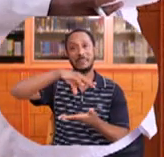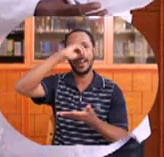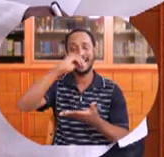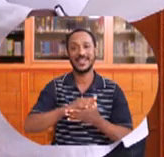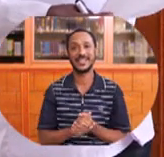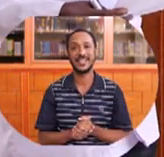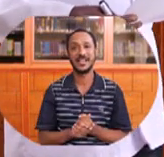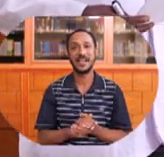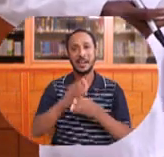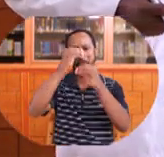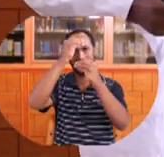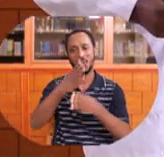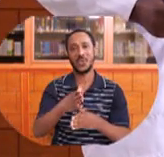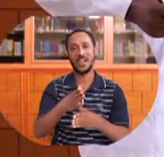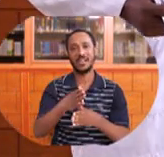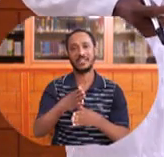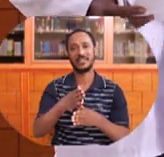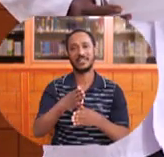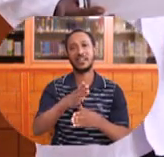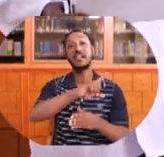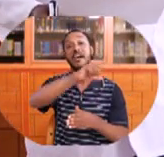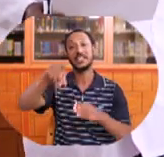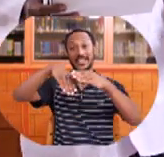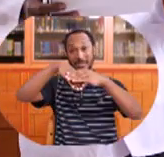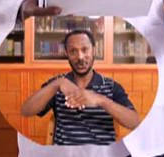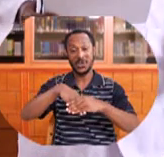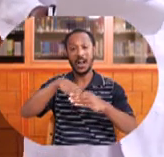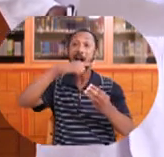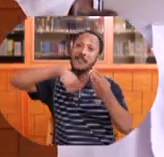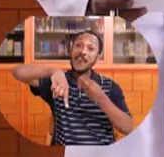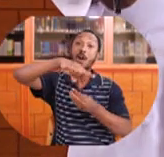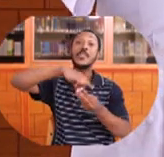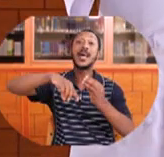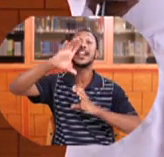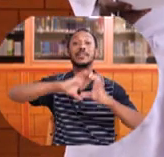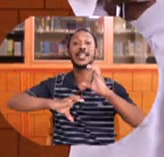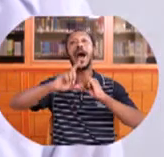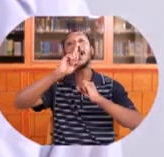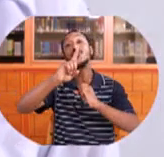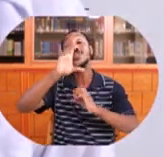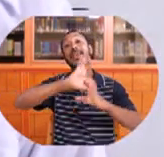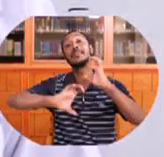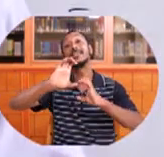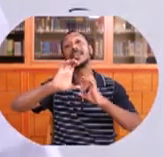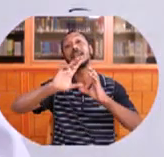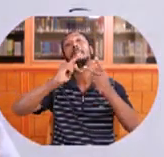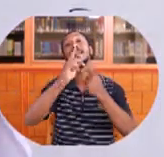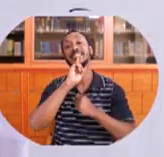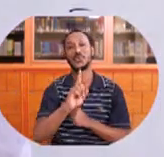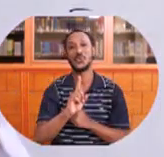As an introduction, environmental chemistry is one branch of chemistry which